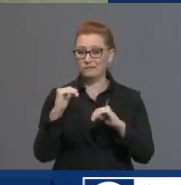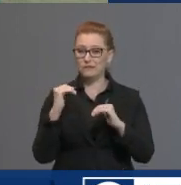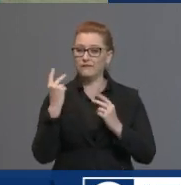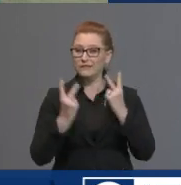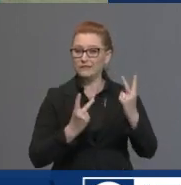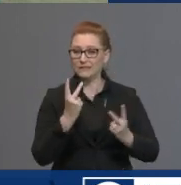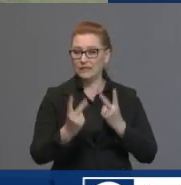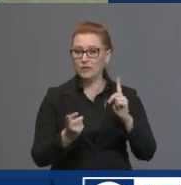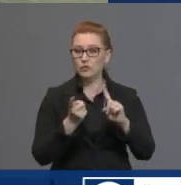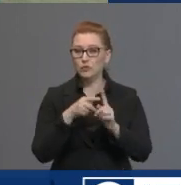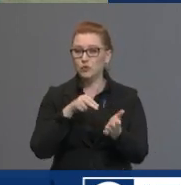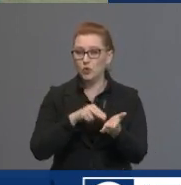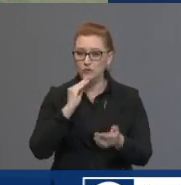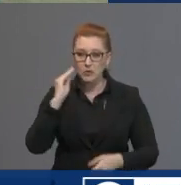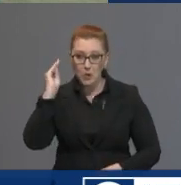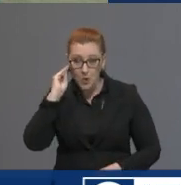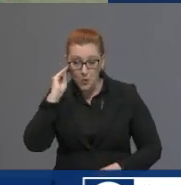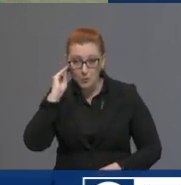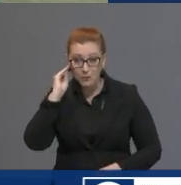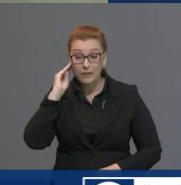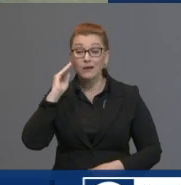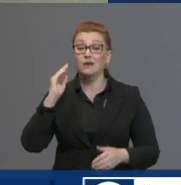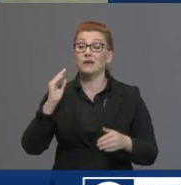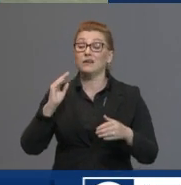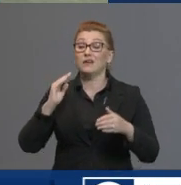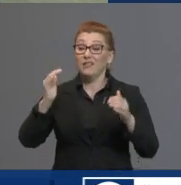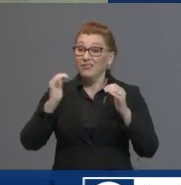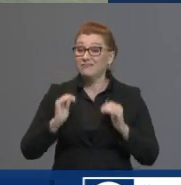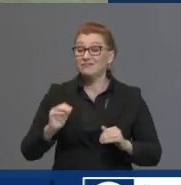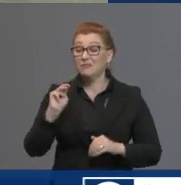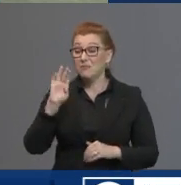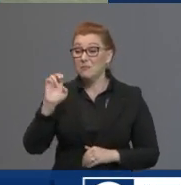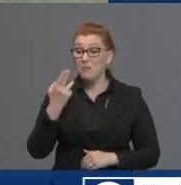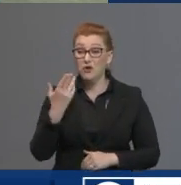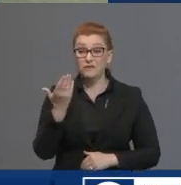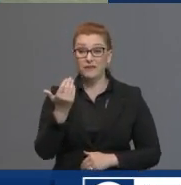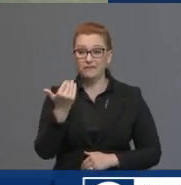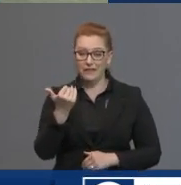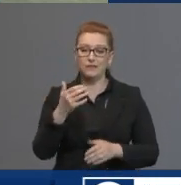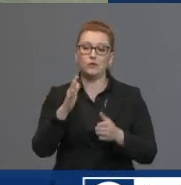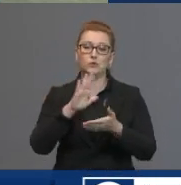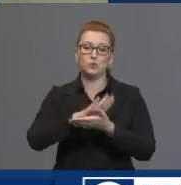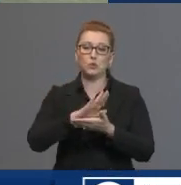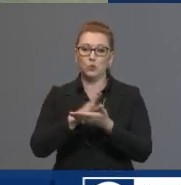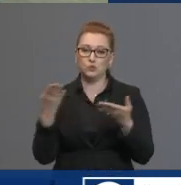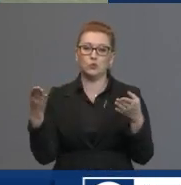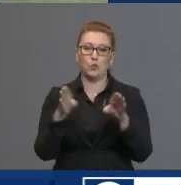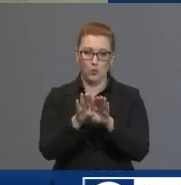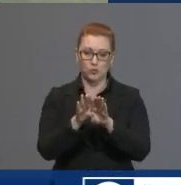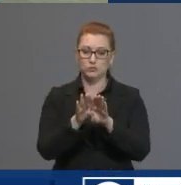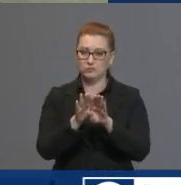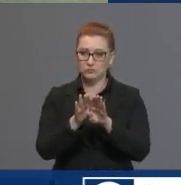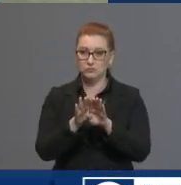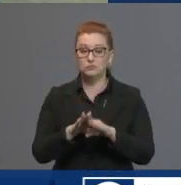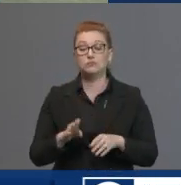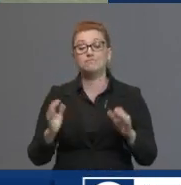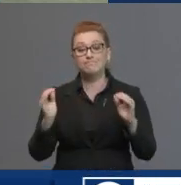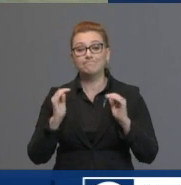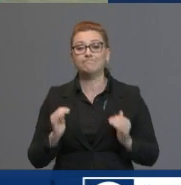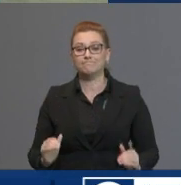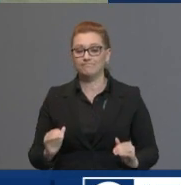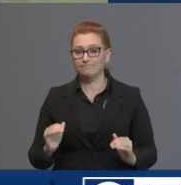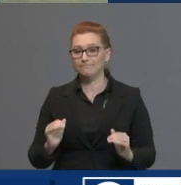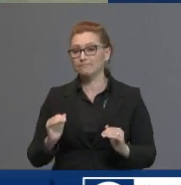facilities. And on March 15th, schools closed. After that, we had an executive order to address elective